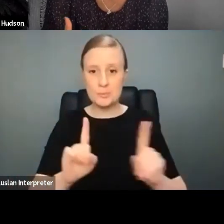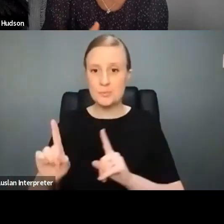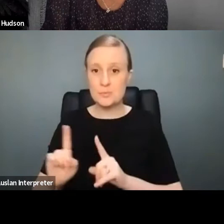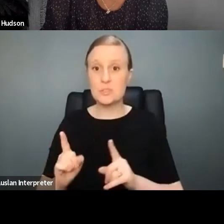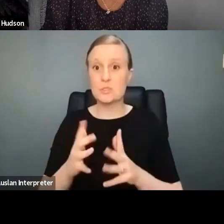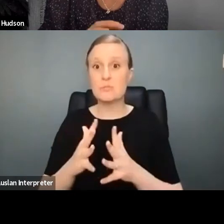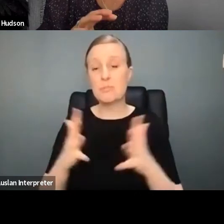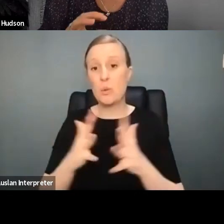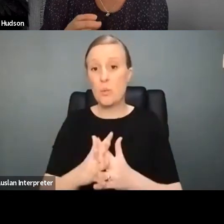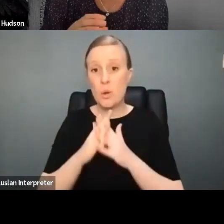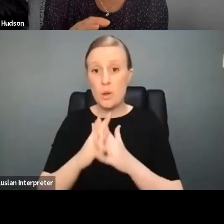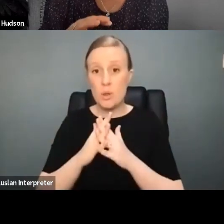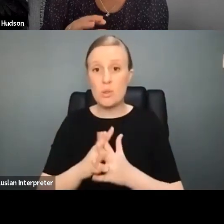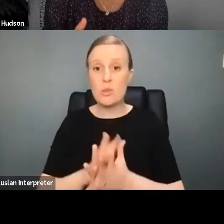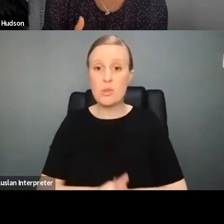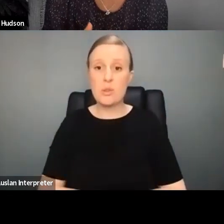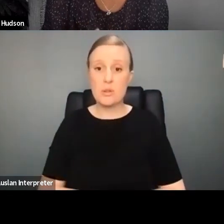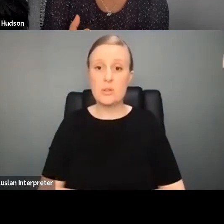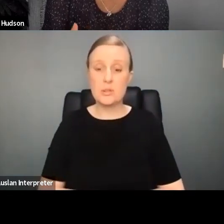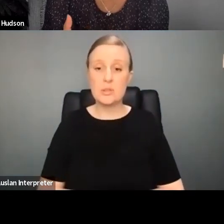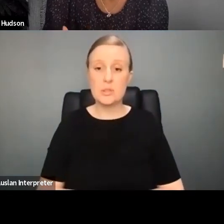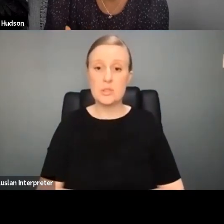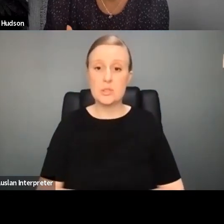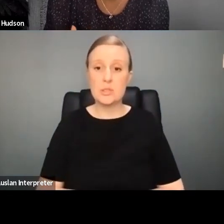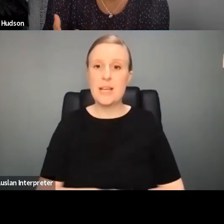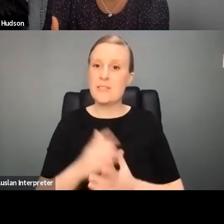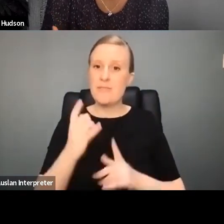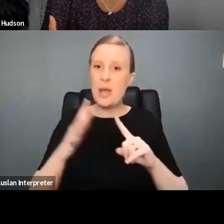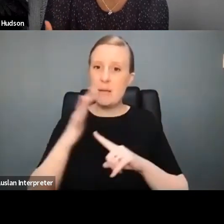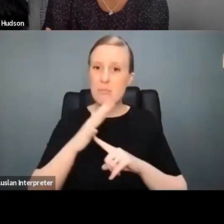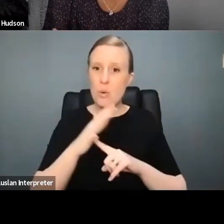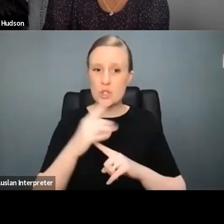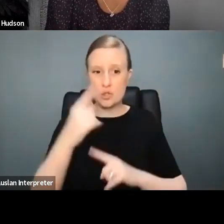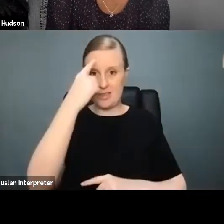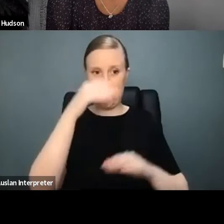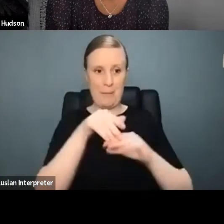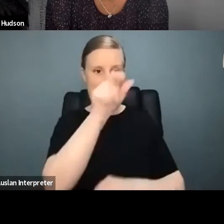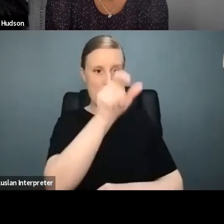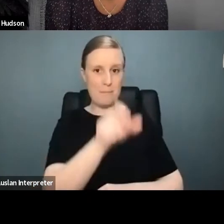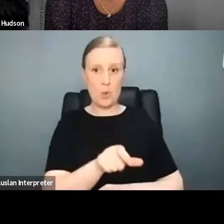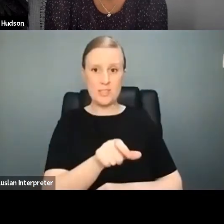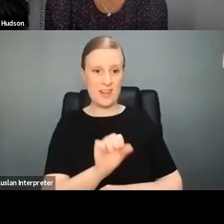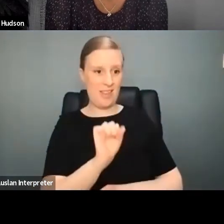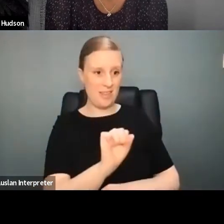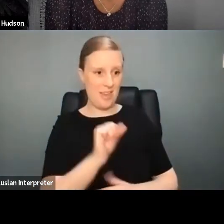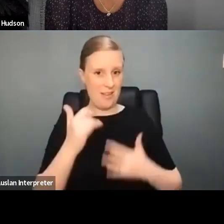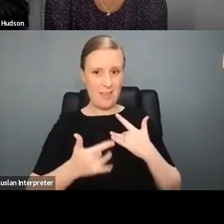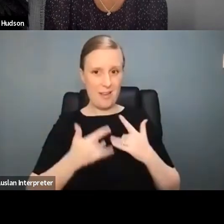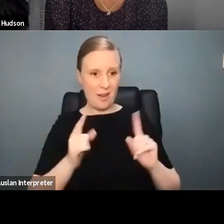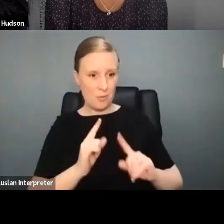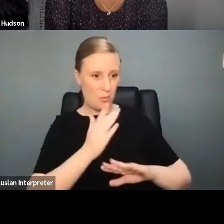it is to wrap that treatment around the person and what's right for them. And so I think, the silver